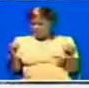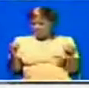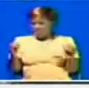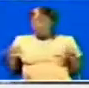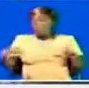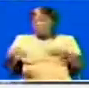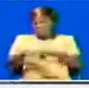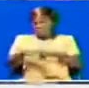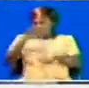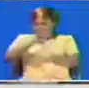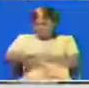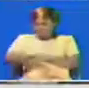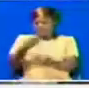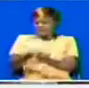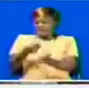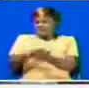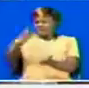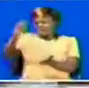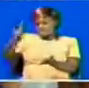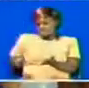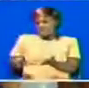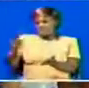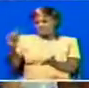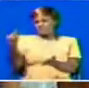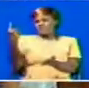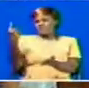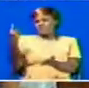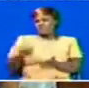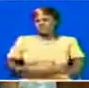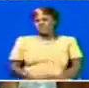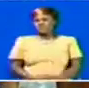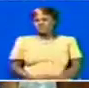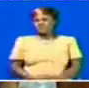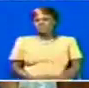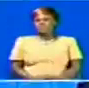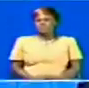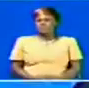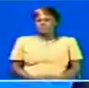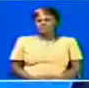get their money. Willy Lusige, KTN News.